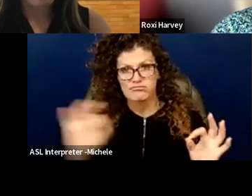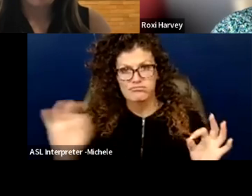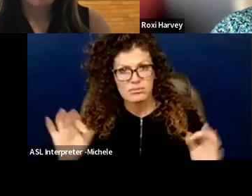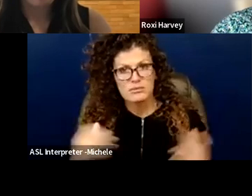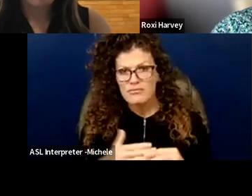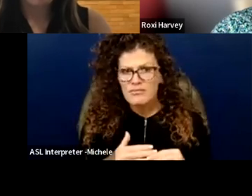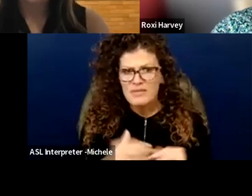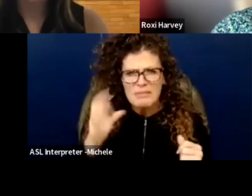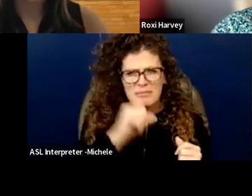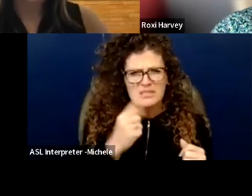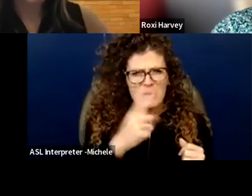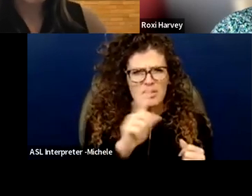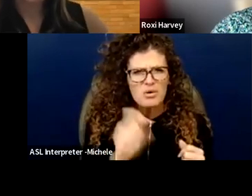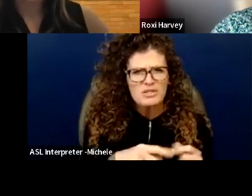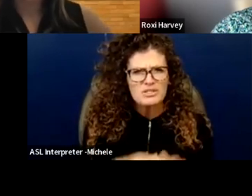Am I missing a question?